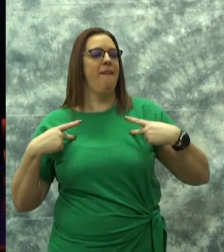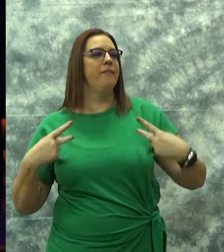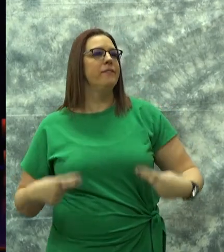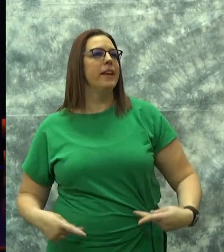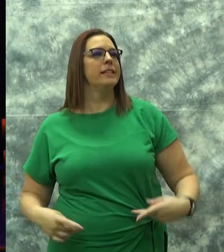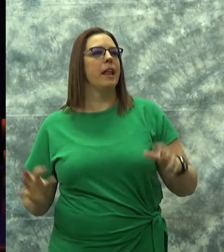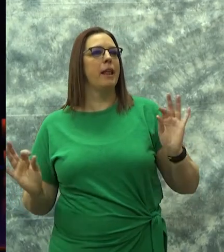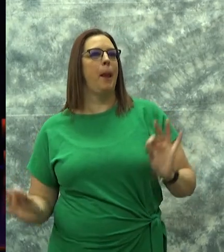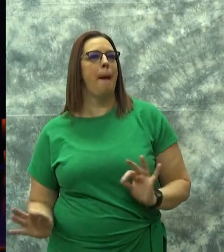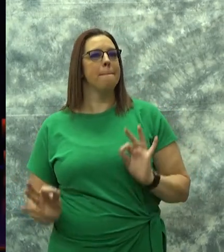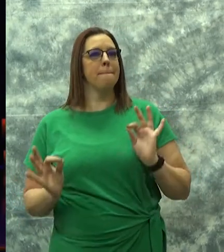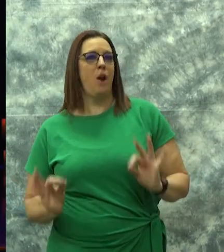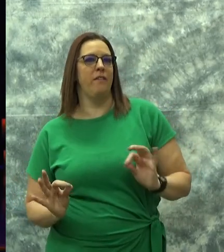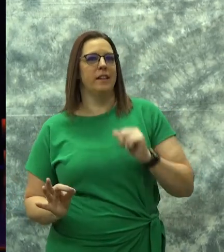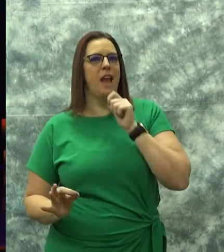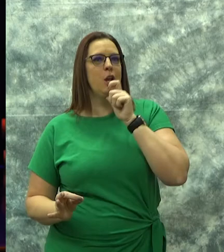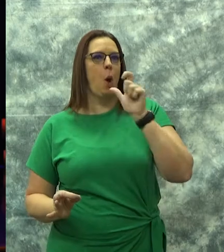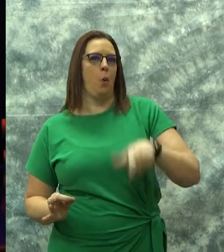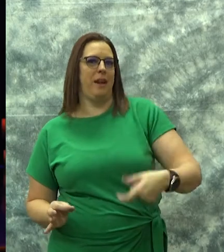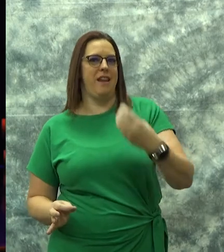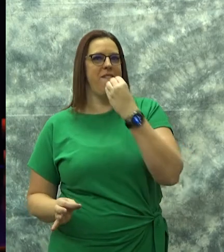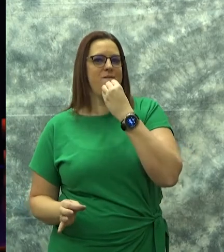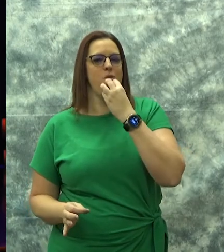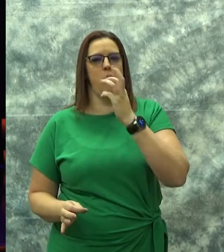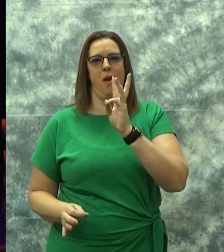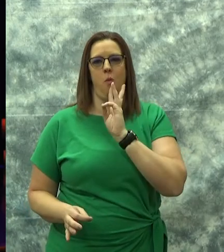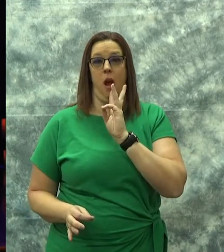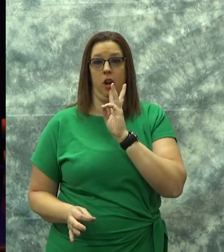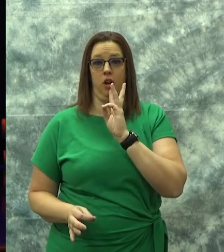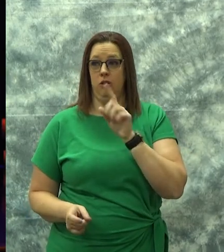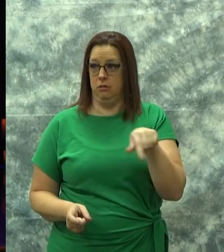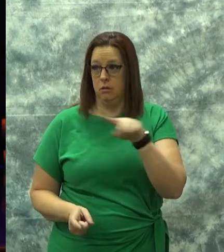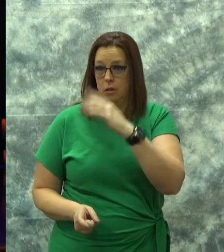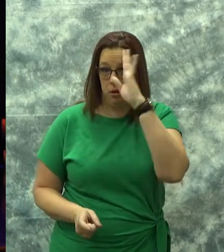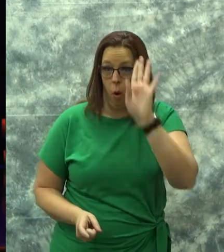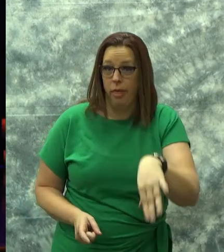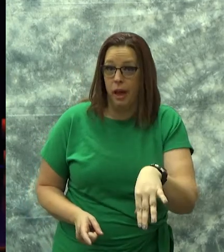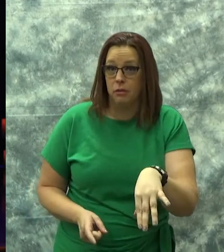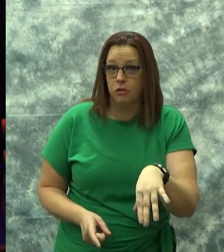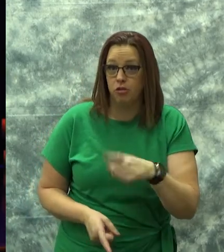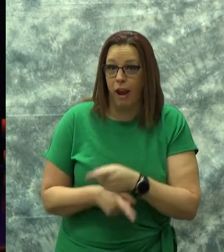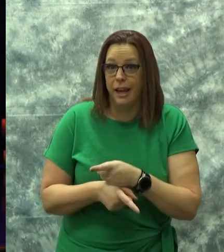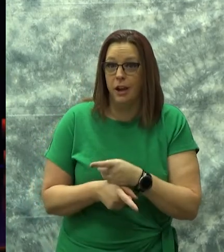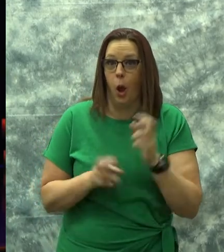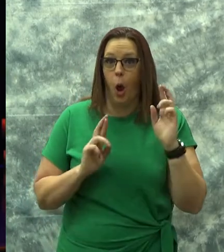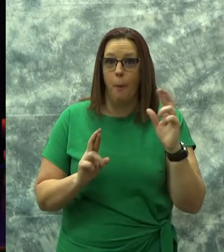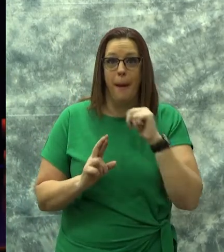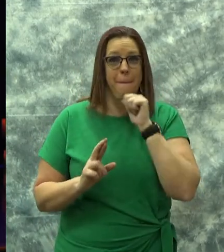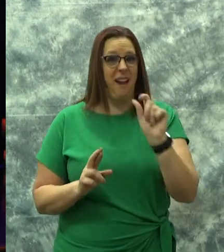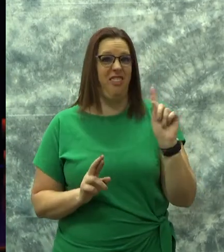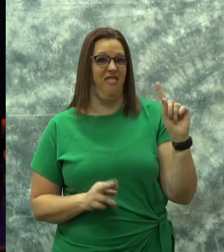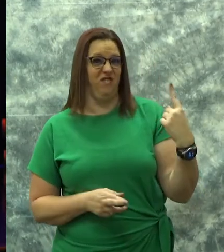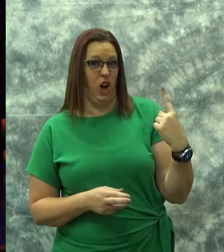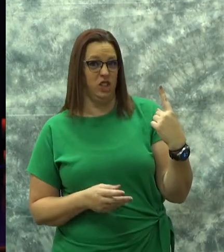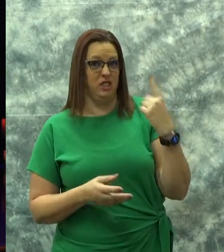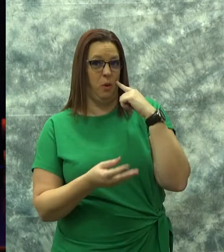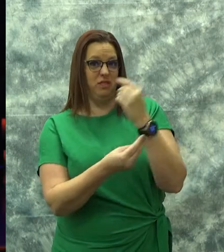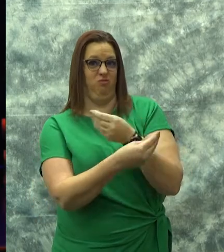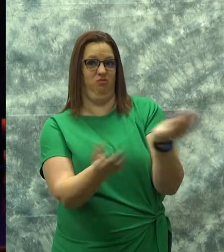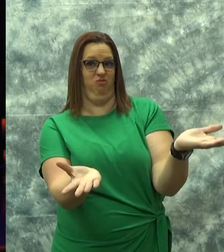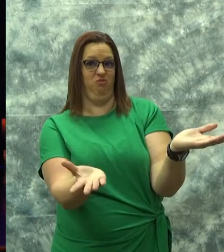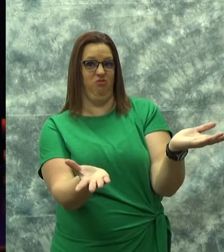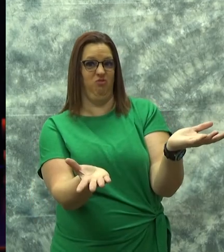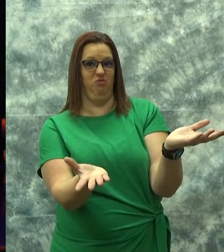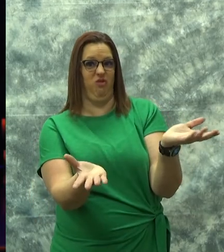so physically perfect, I no longer need food and water, right? Did you know that? I hope you know that. I hope I'm not the first